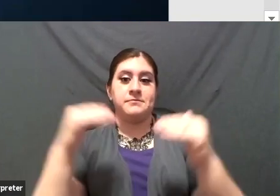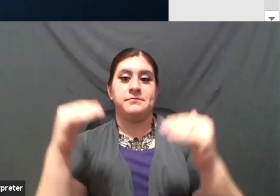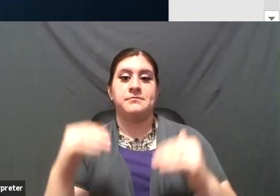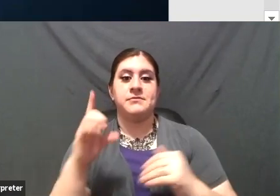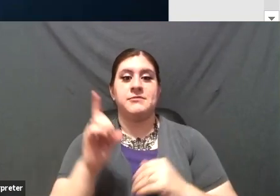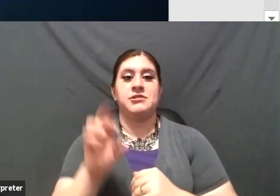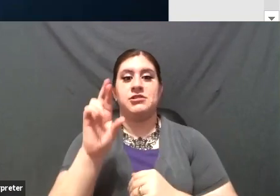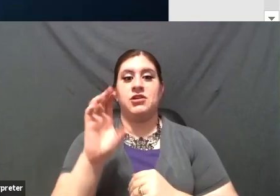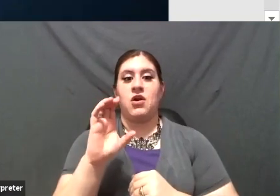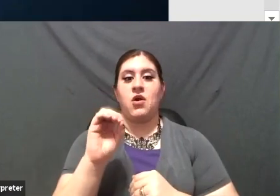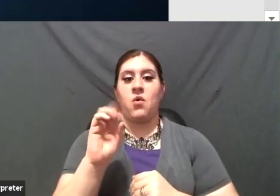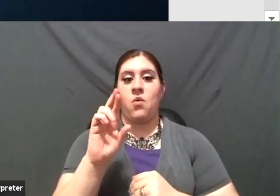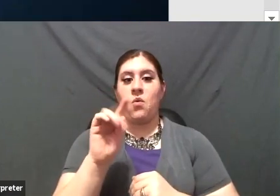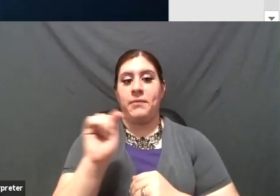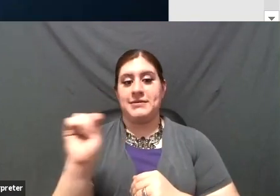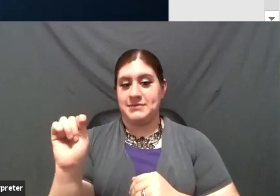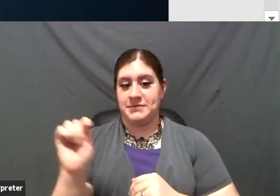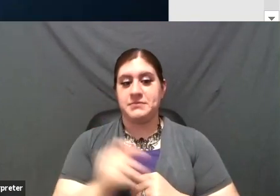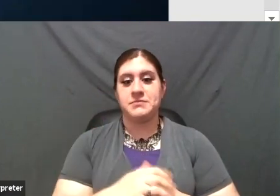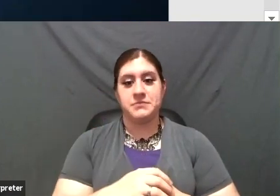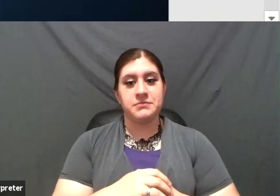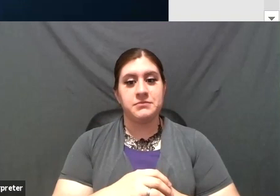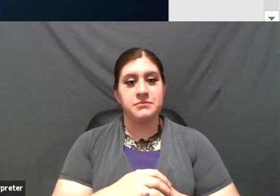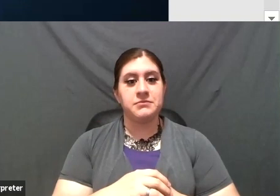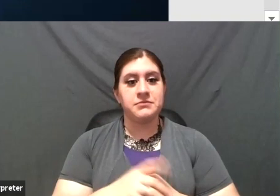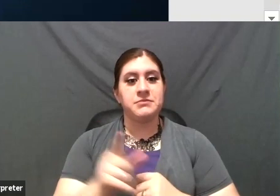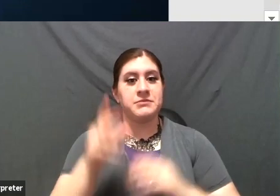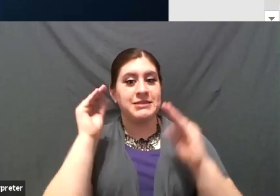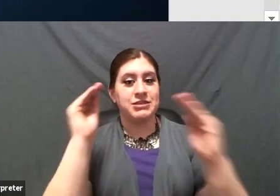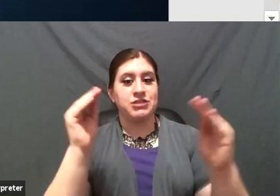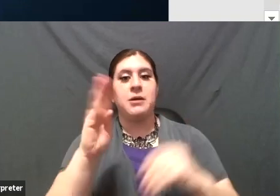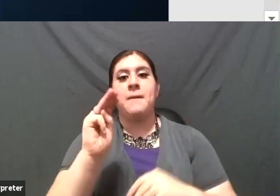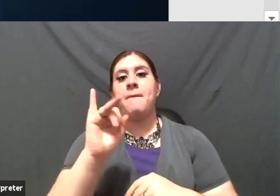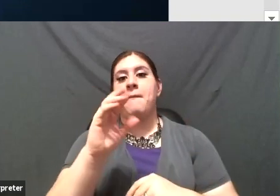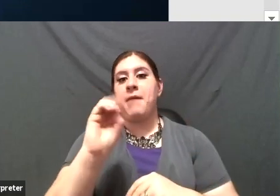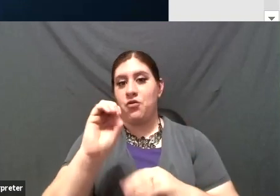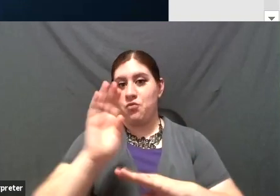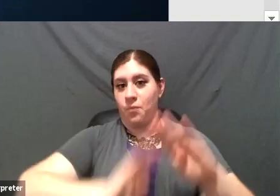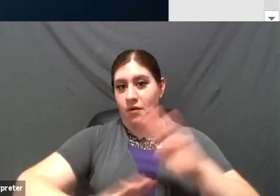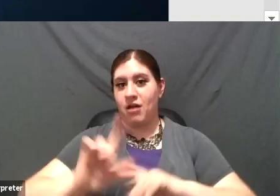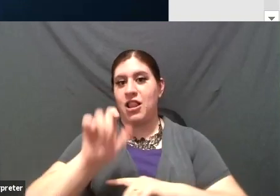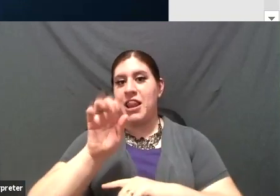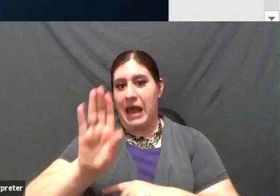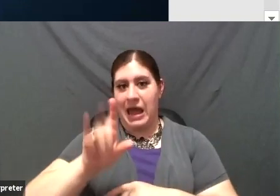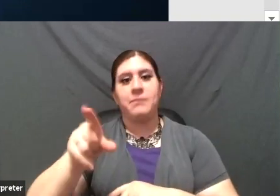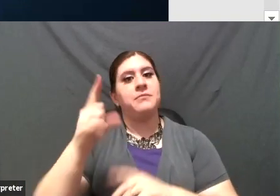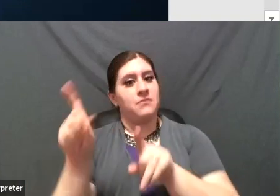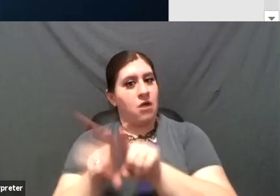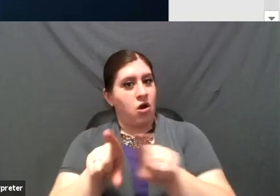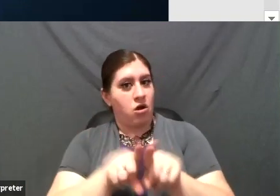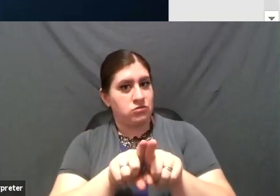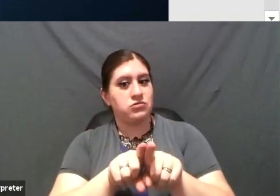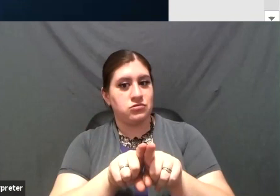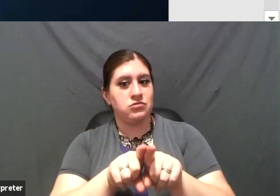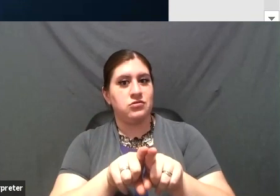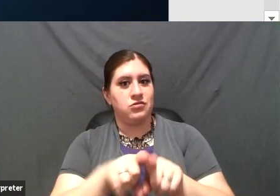is Dr. Corbett. Dr. Corbett teaches microbiology labs. He is also the jack of